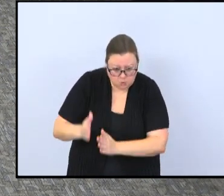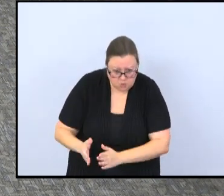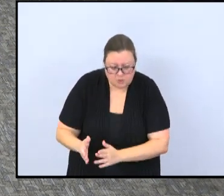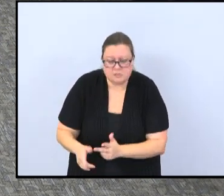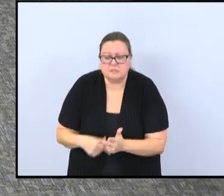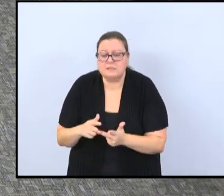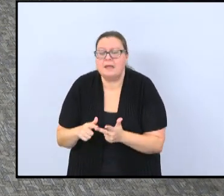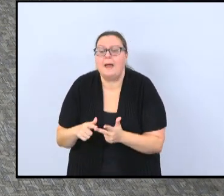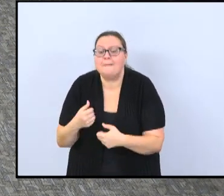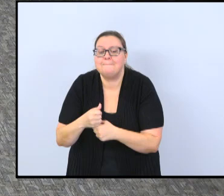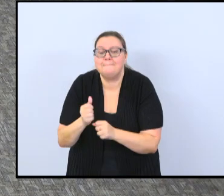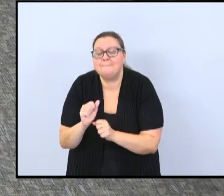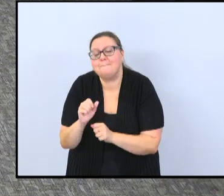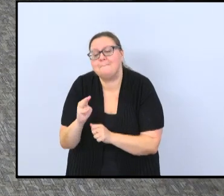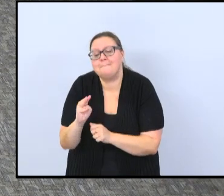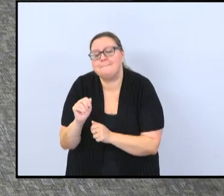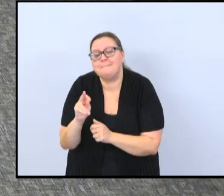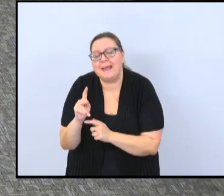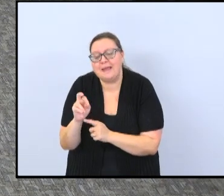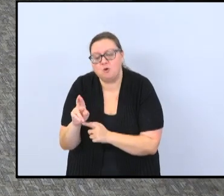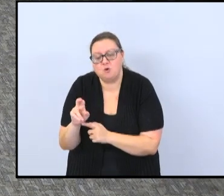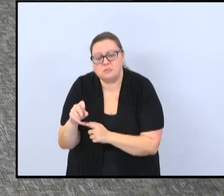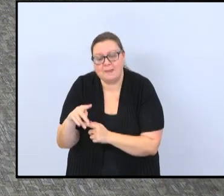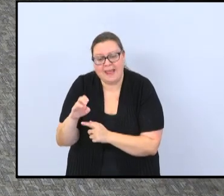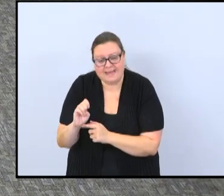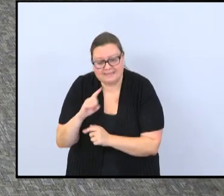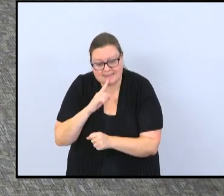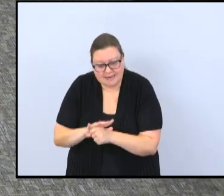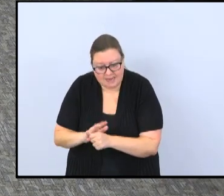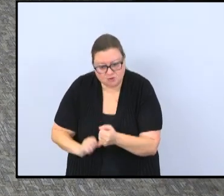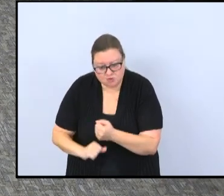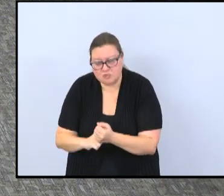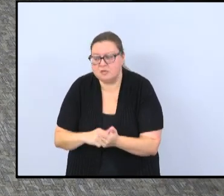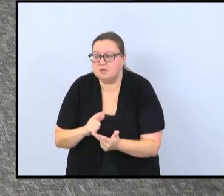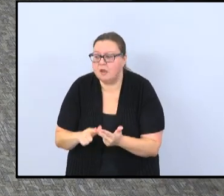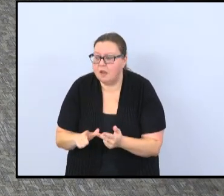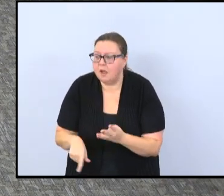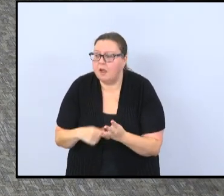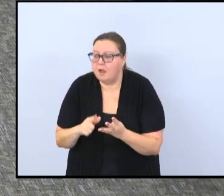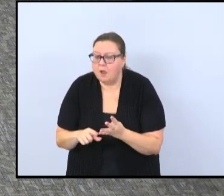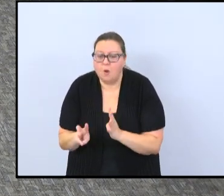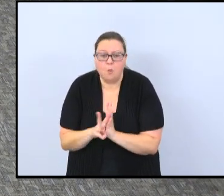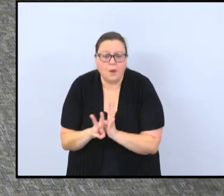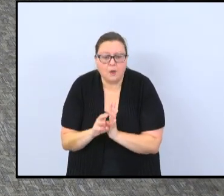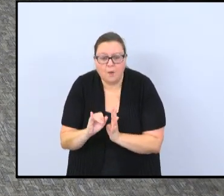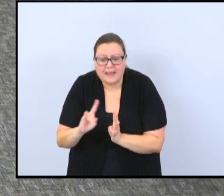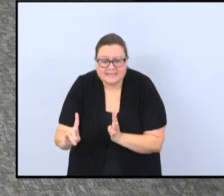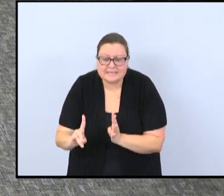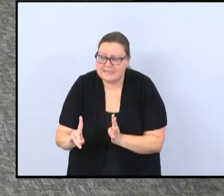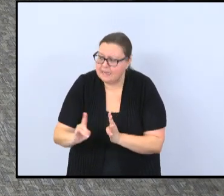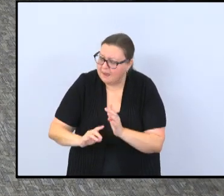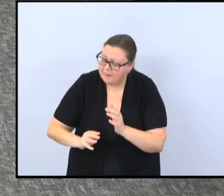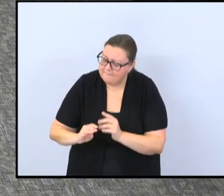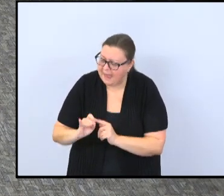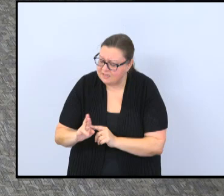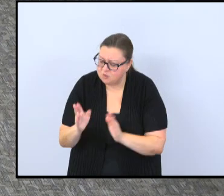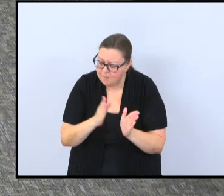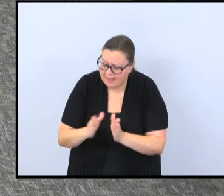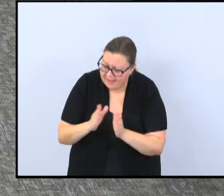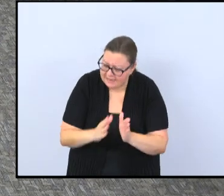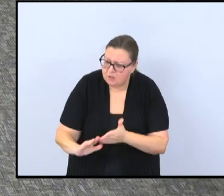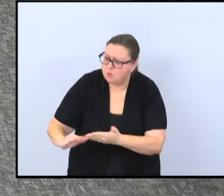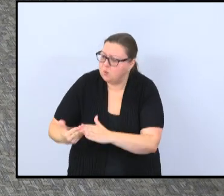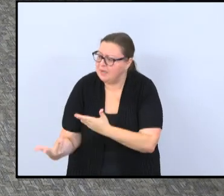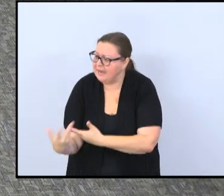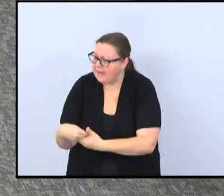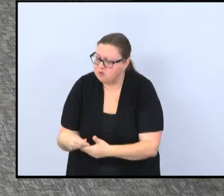Makerspace dedication, Waco High Historic Advisory Committee engagement, Waco ISD Long Range Master Plan and Community Engagement, staff